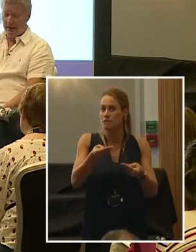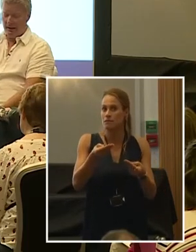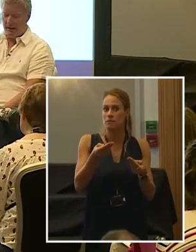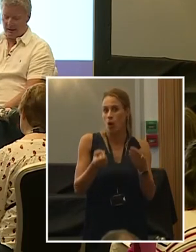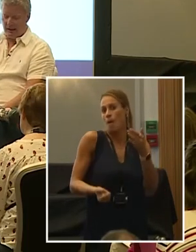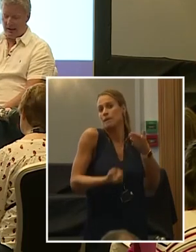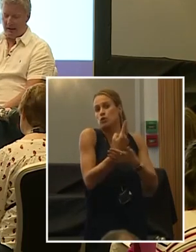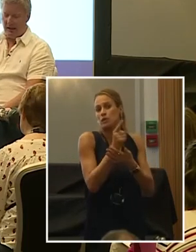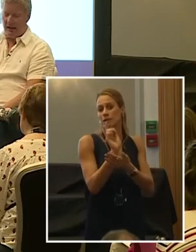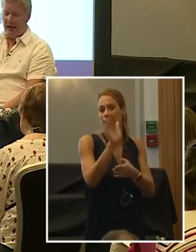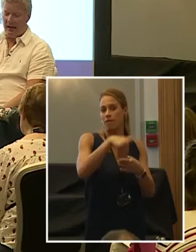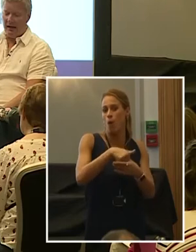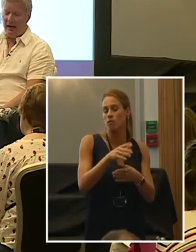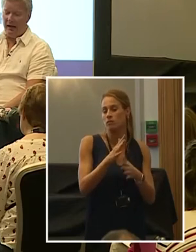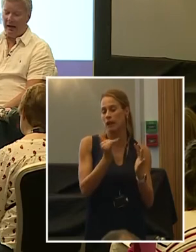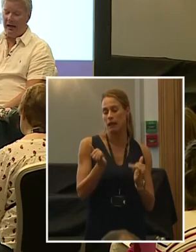part?